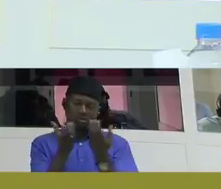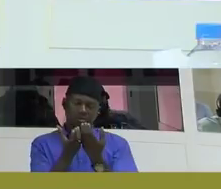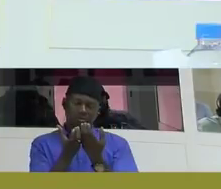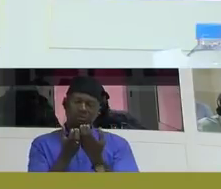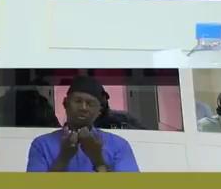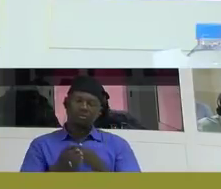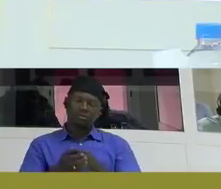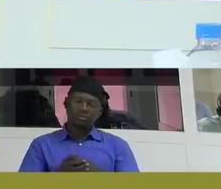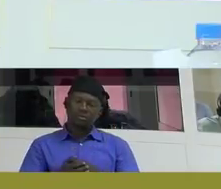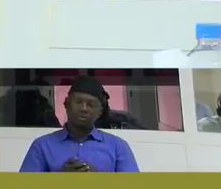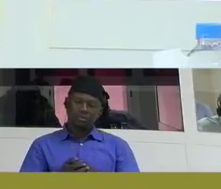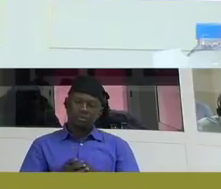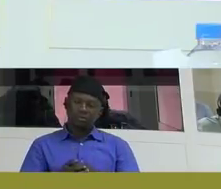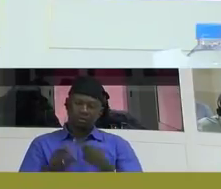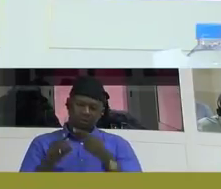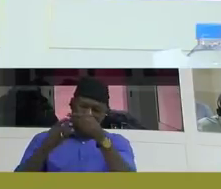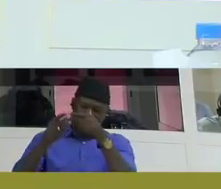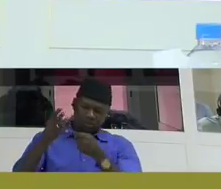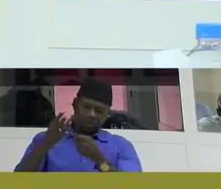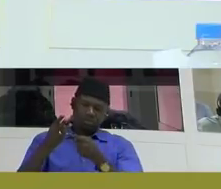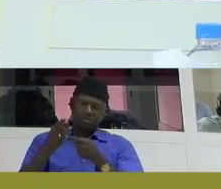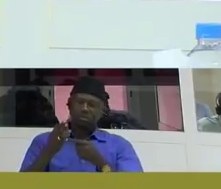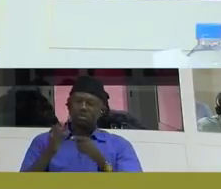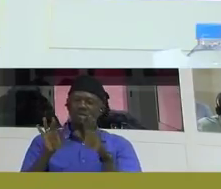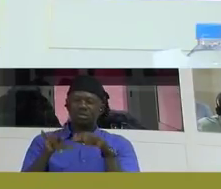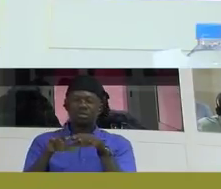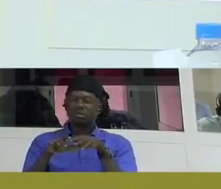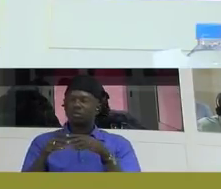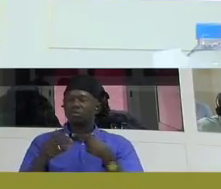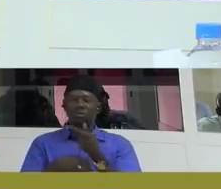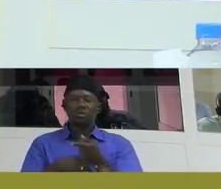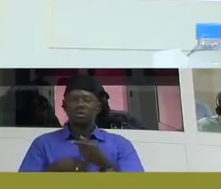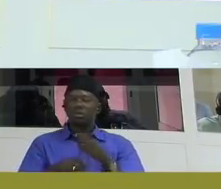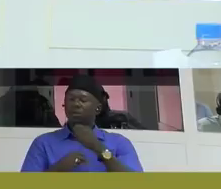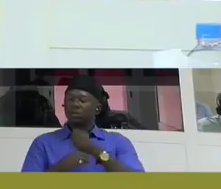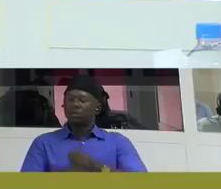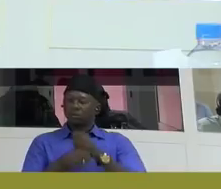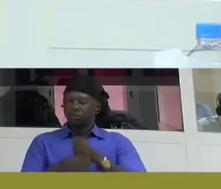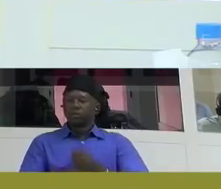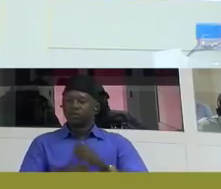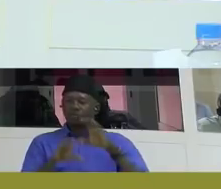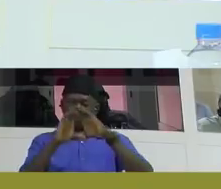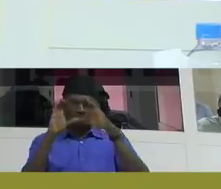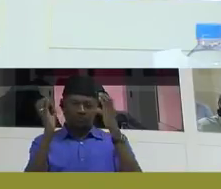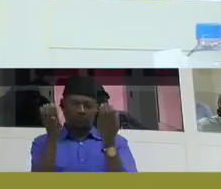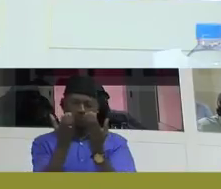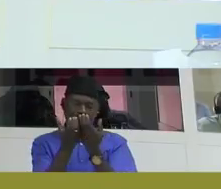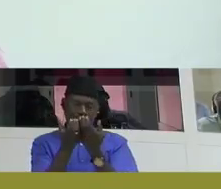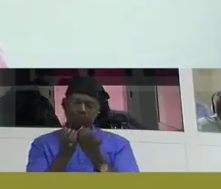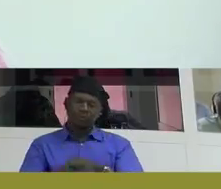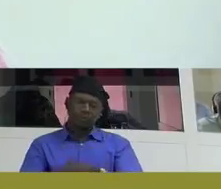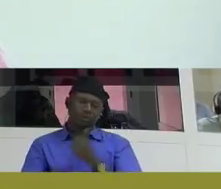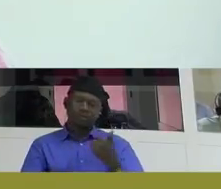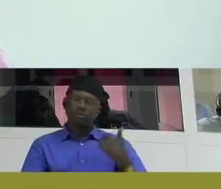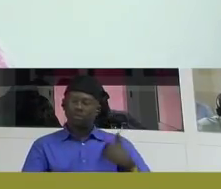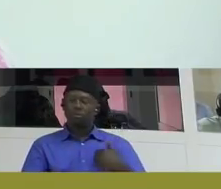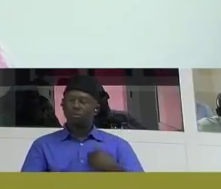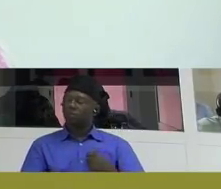These were harassment onto the Christian community, and people